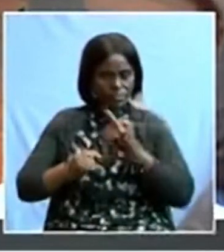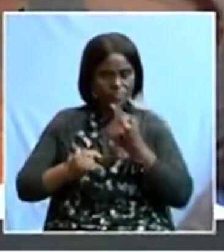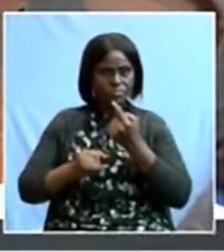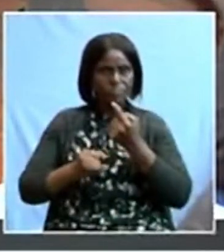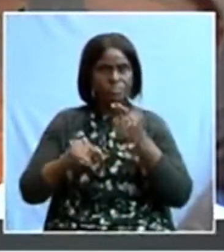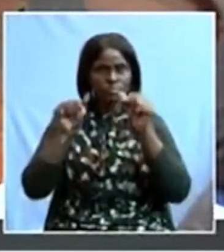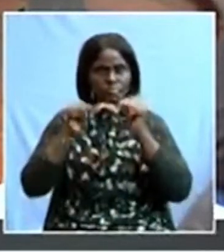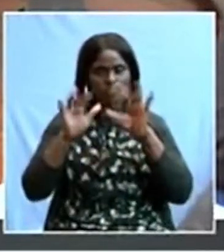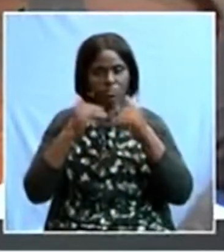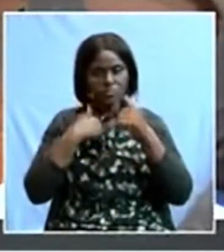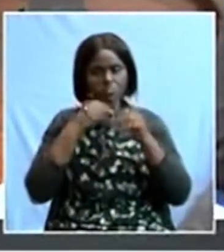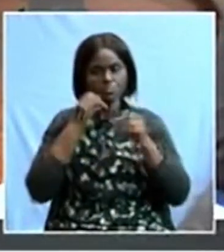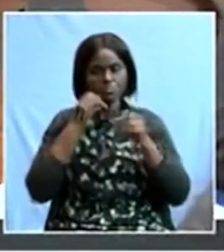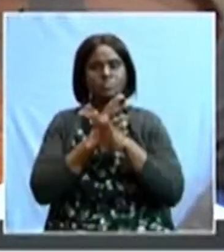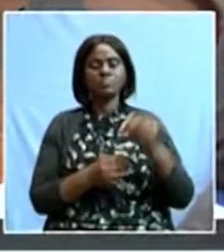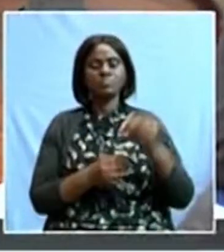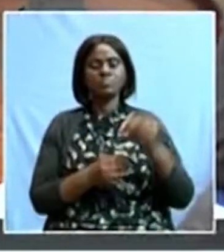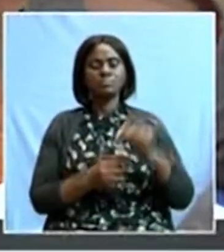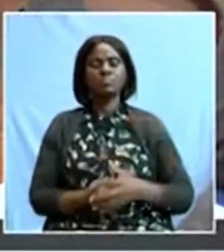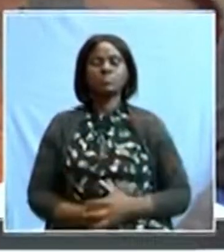the auditors had left.